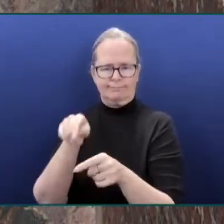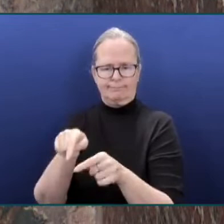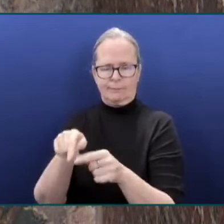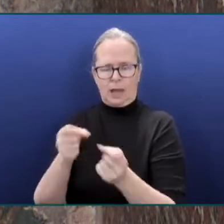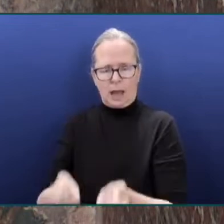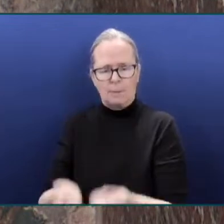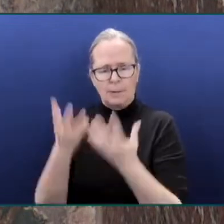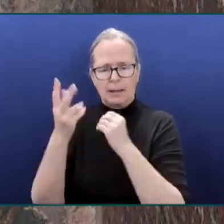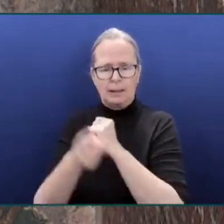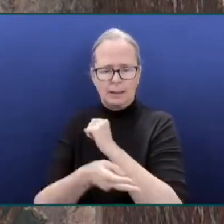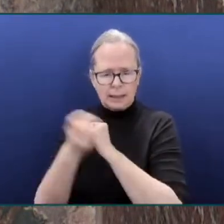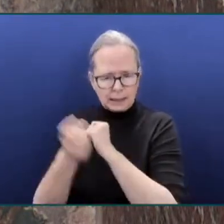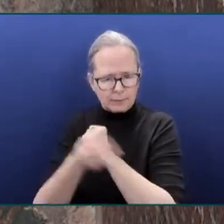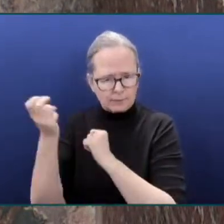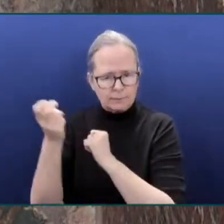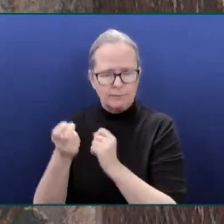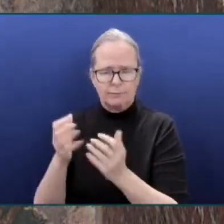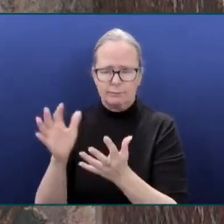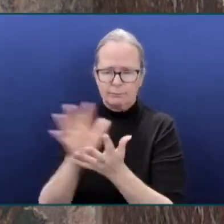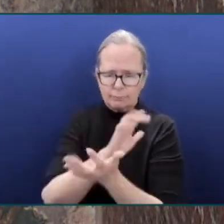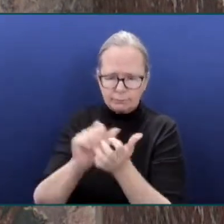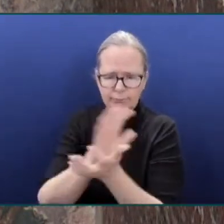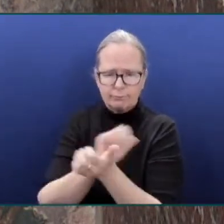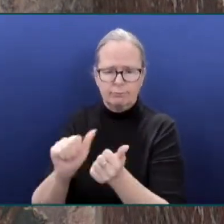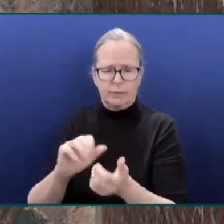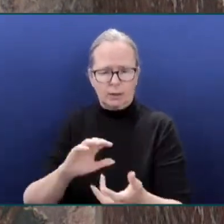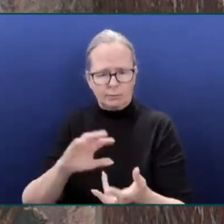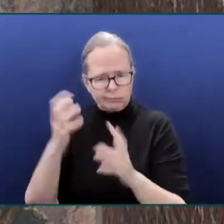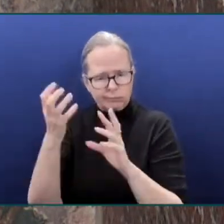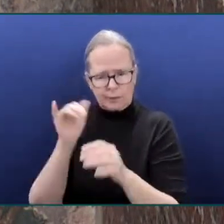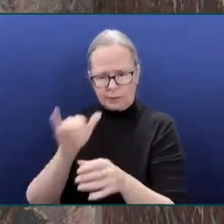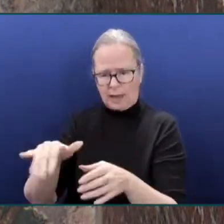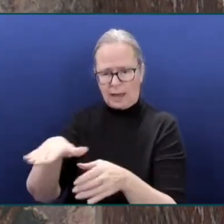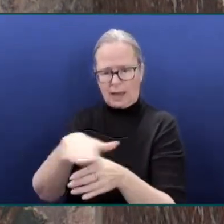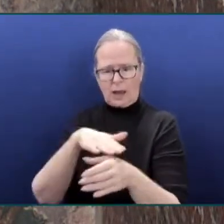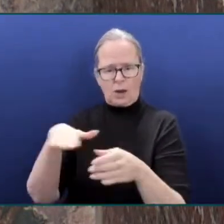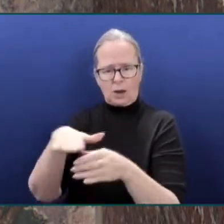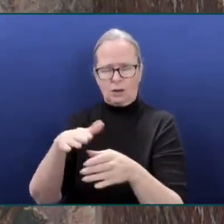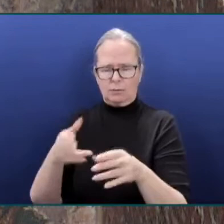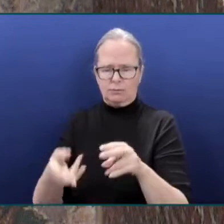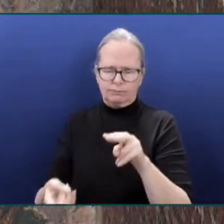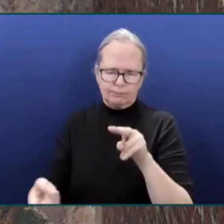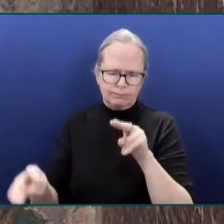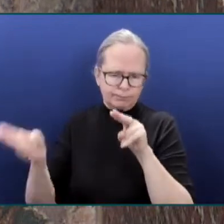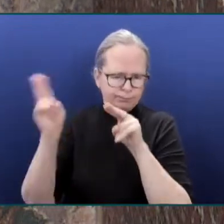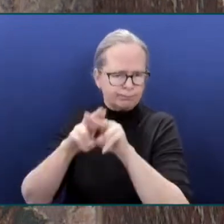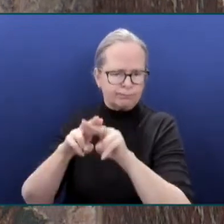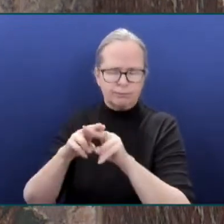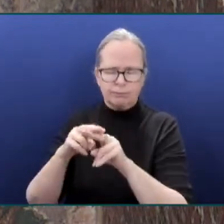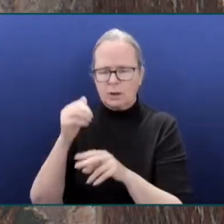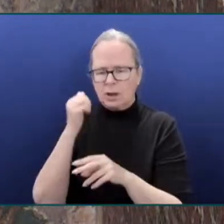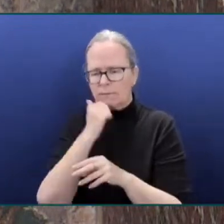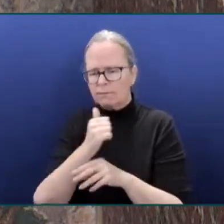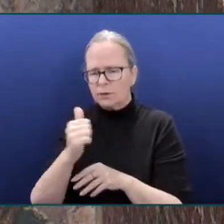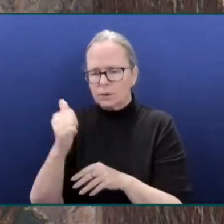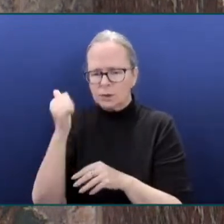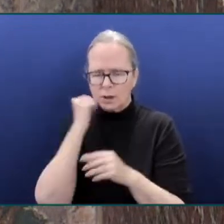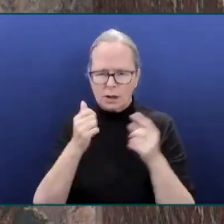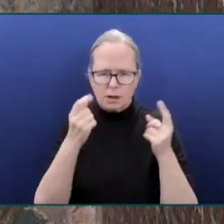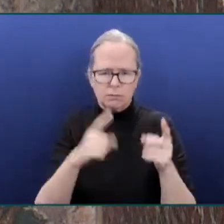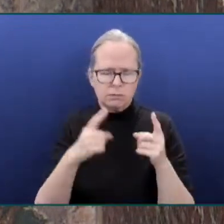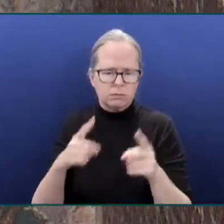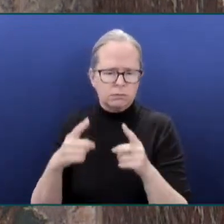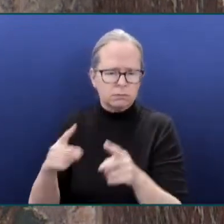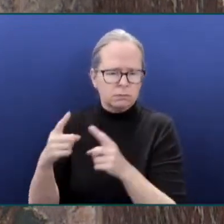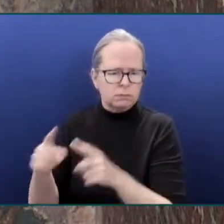on our streets spills into Chinatown on a daily basis. 20% of well-established legacy businesses that have